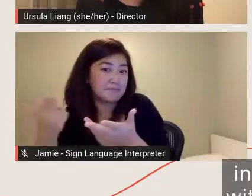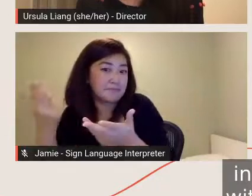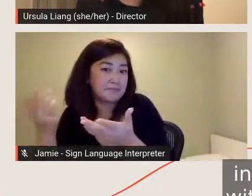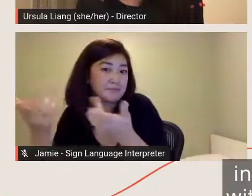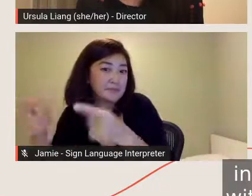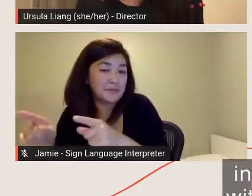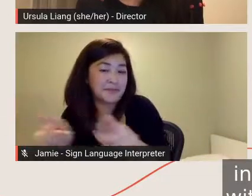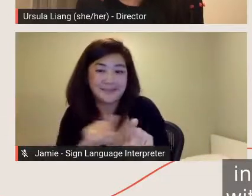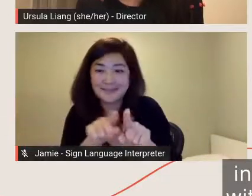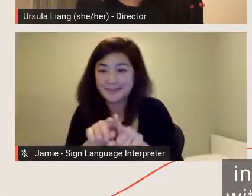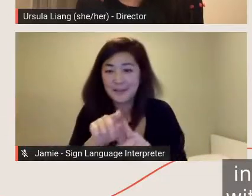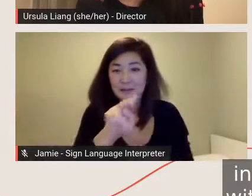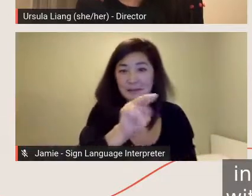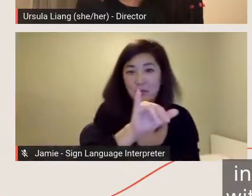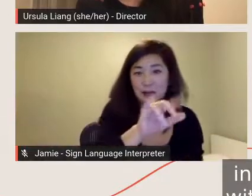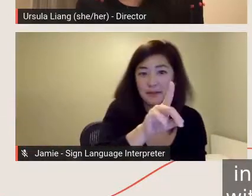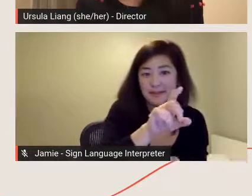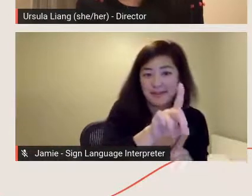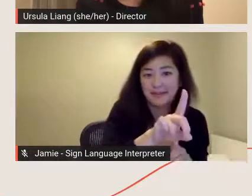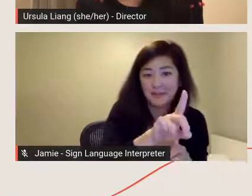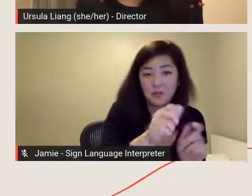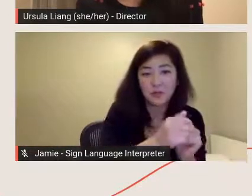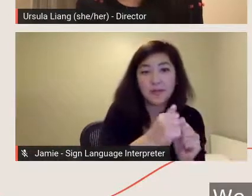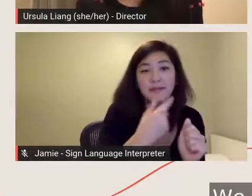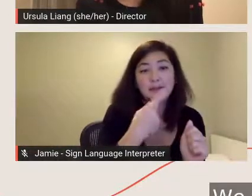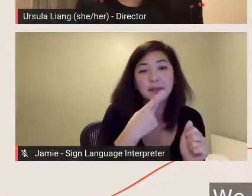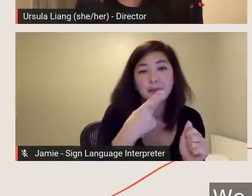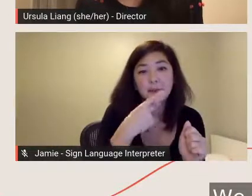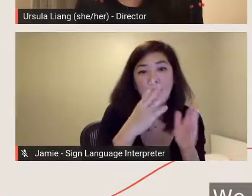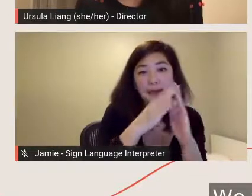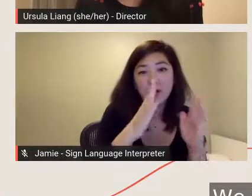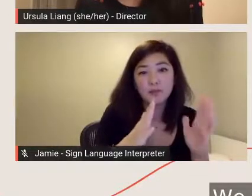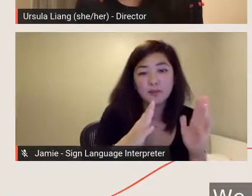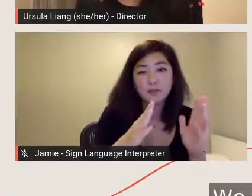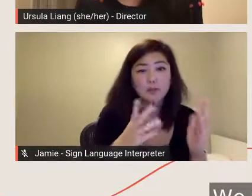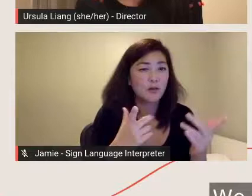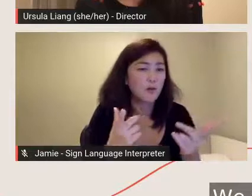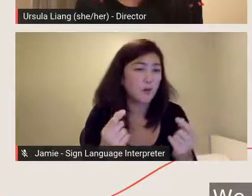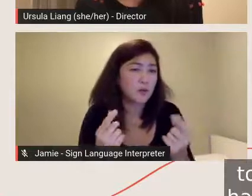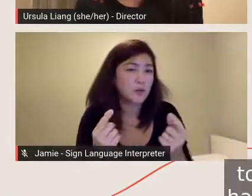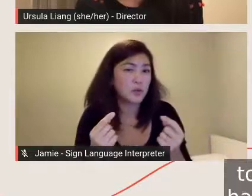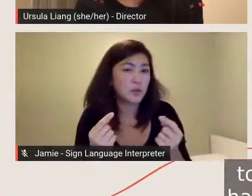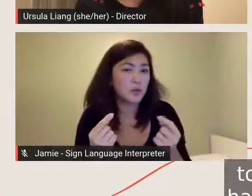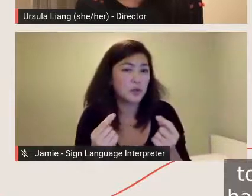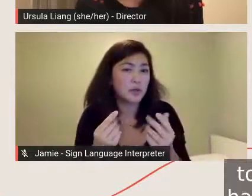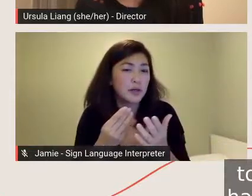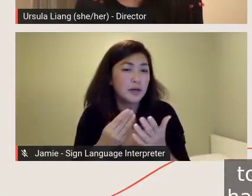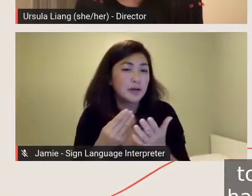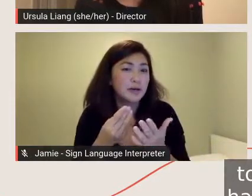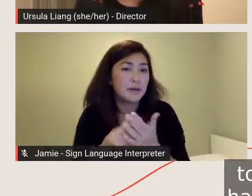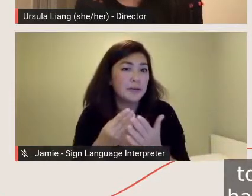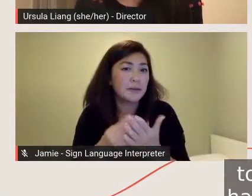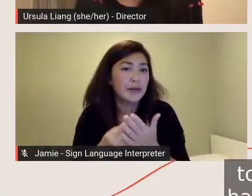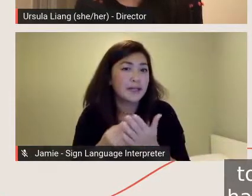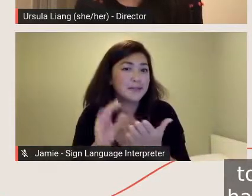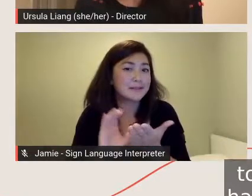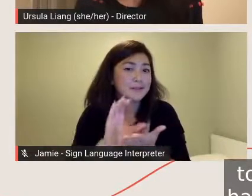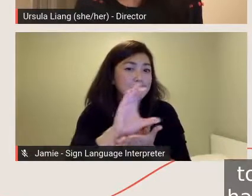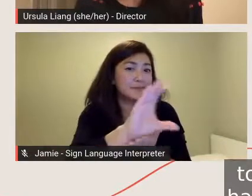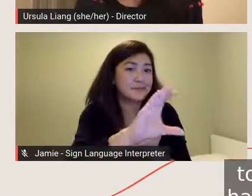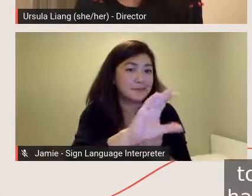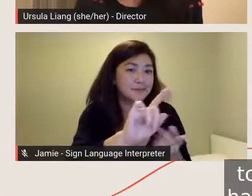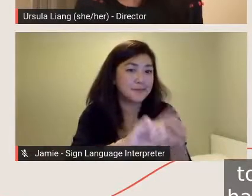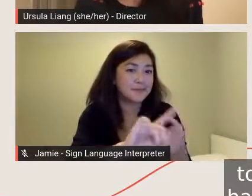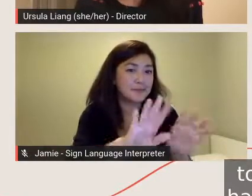NYPD and the pink houses. What do? We take money and we pay that to the families of those who have